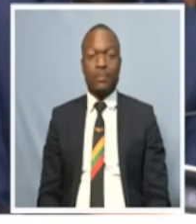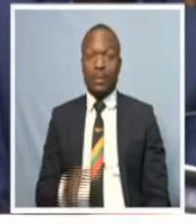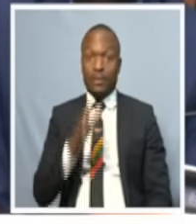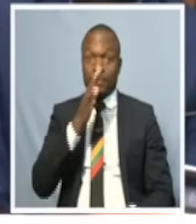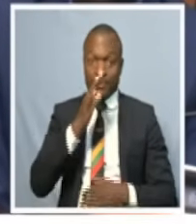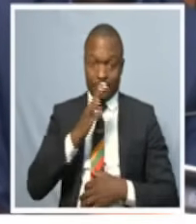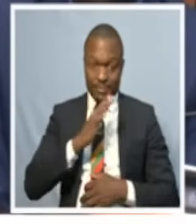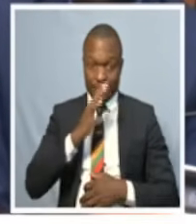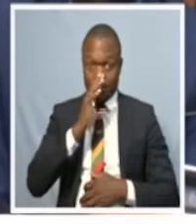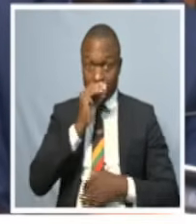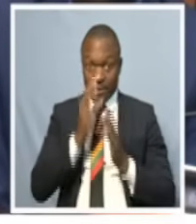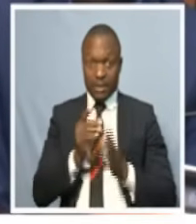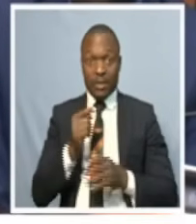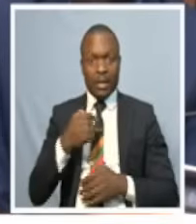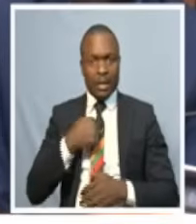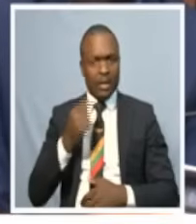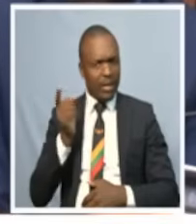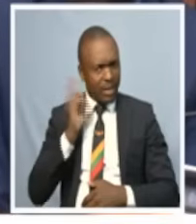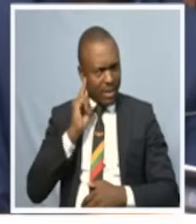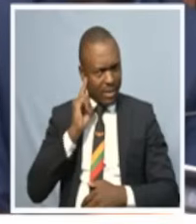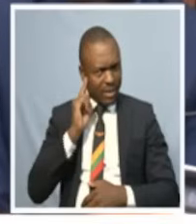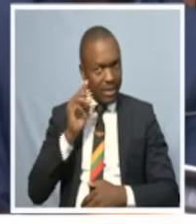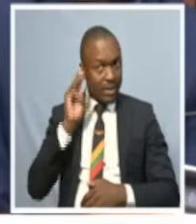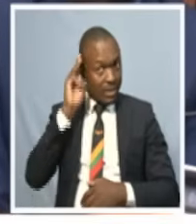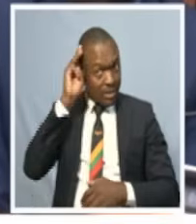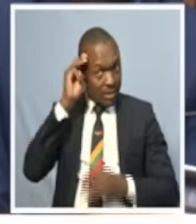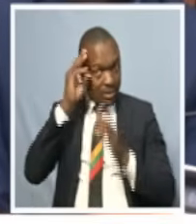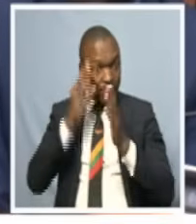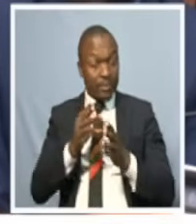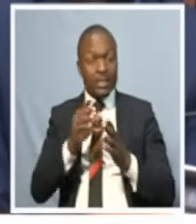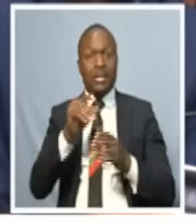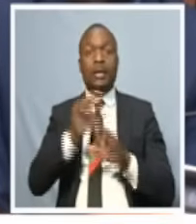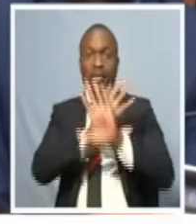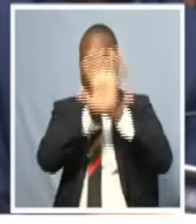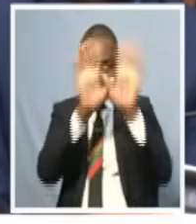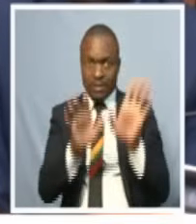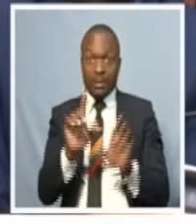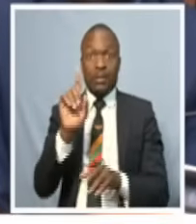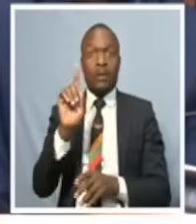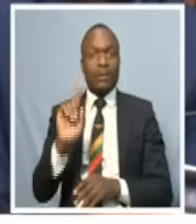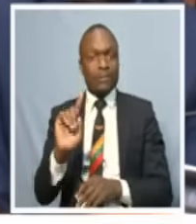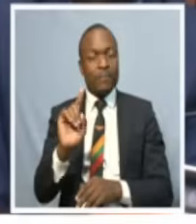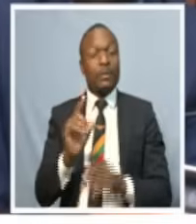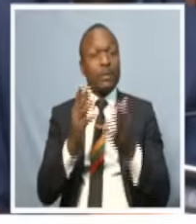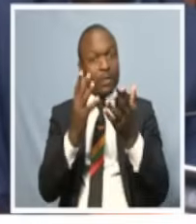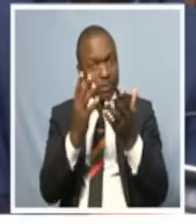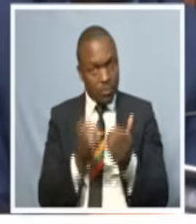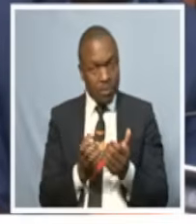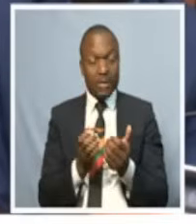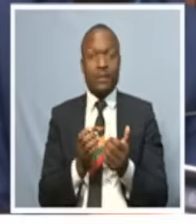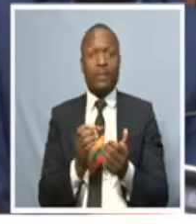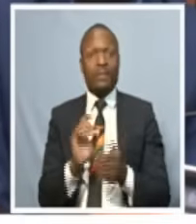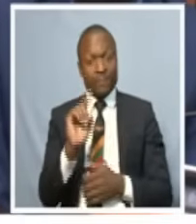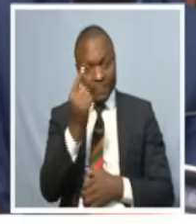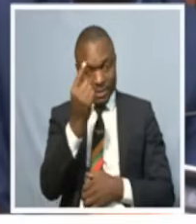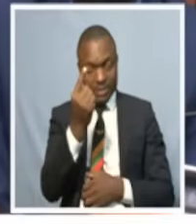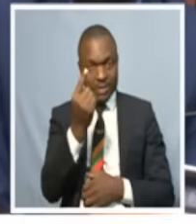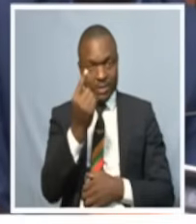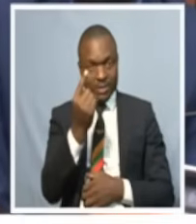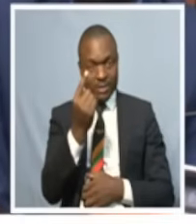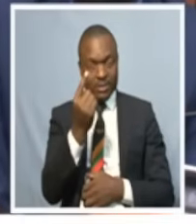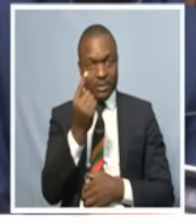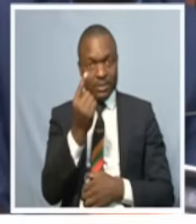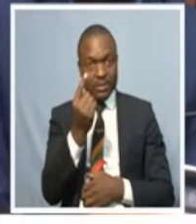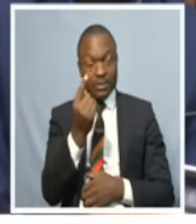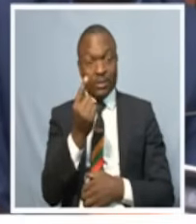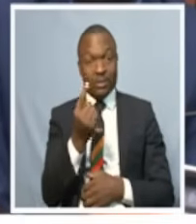Madam Speaker, I heard the minister clearly to say they wanted first to consider those who